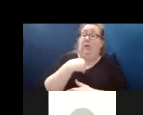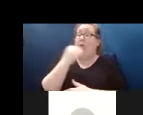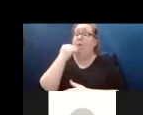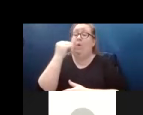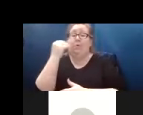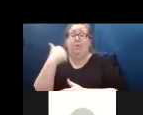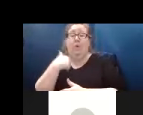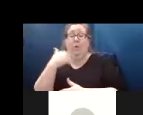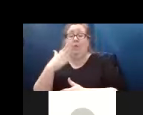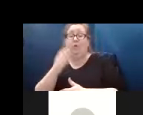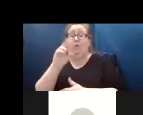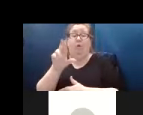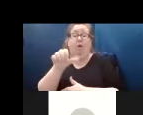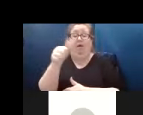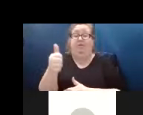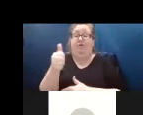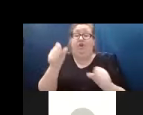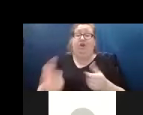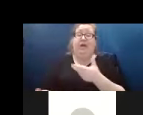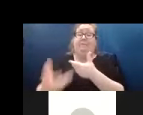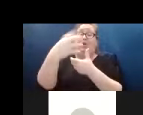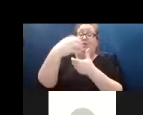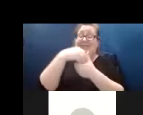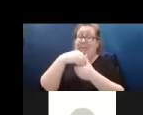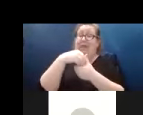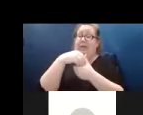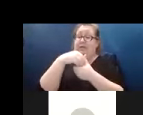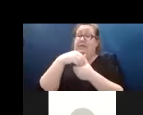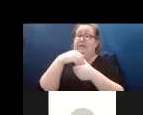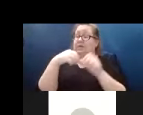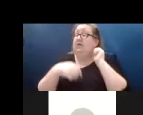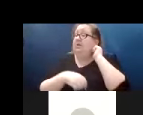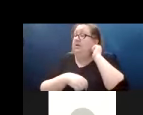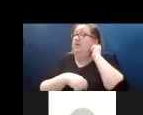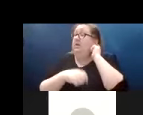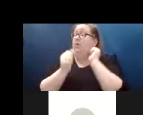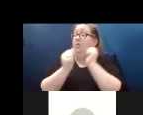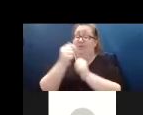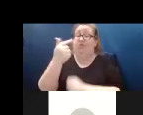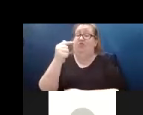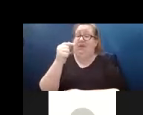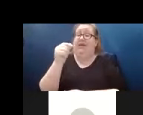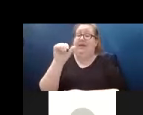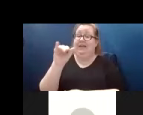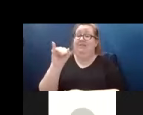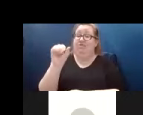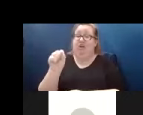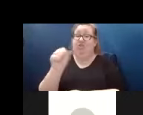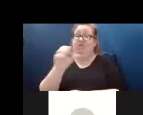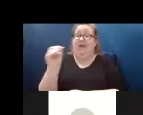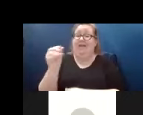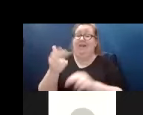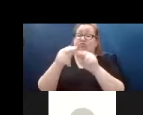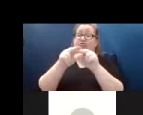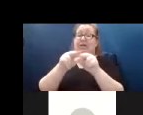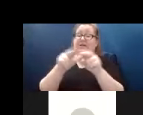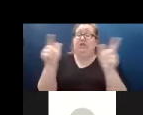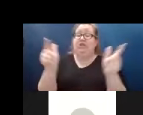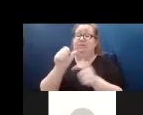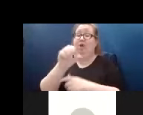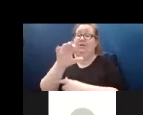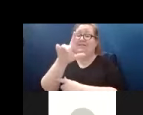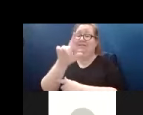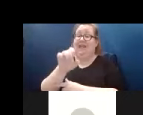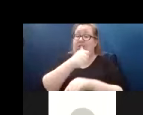you can participate with green infrastructure and increase small scale